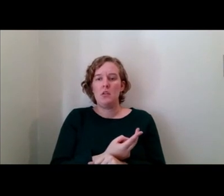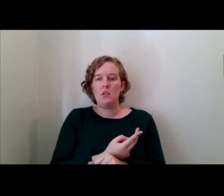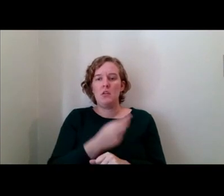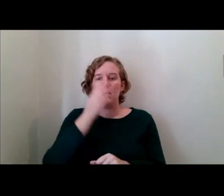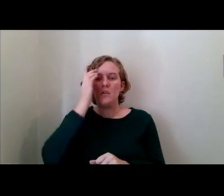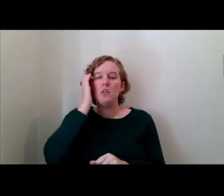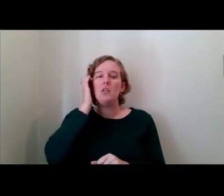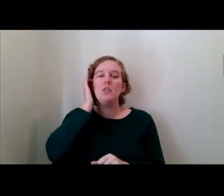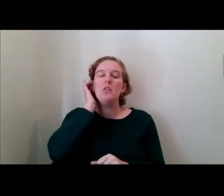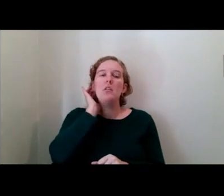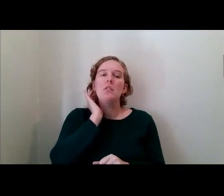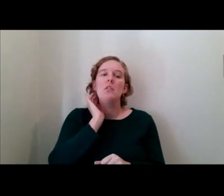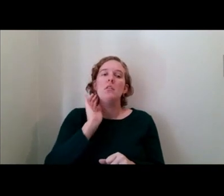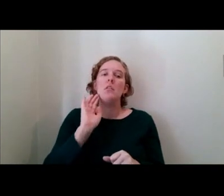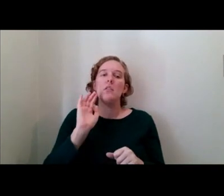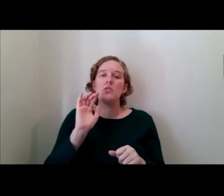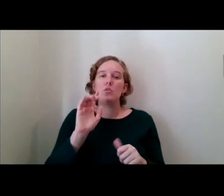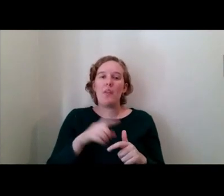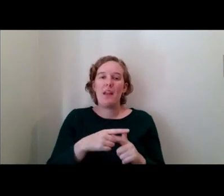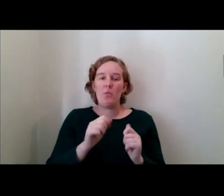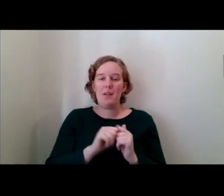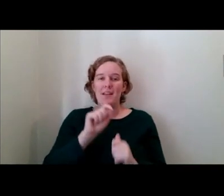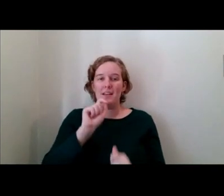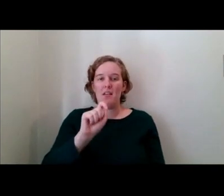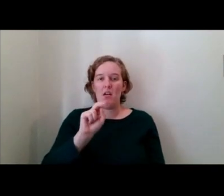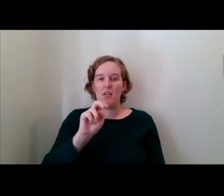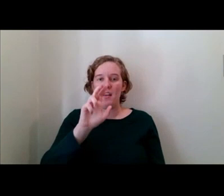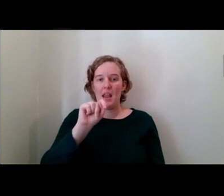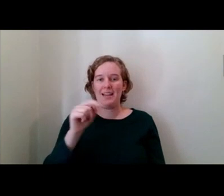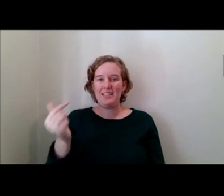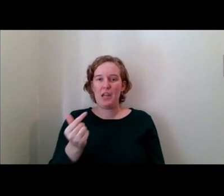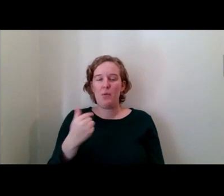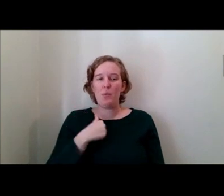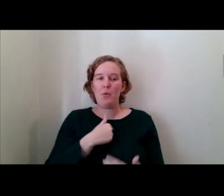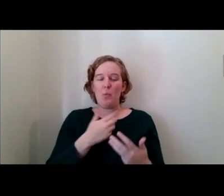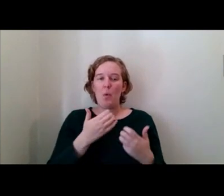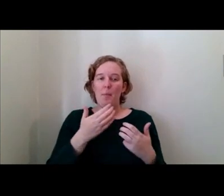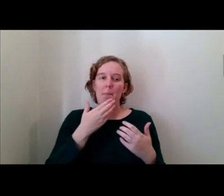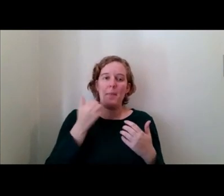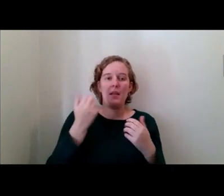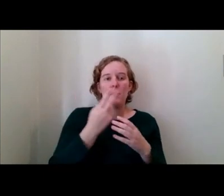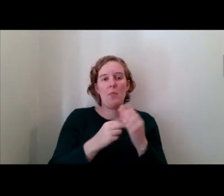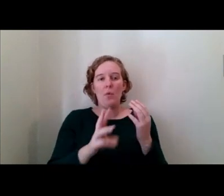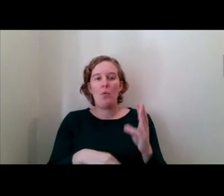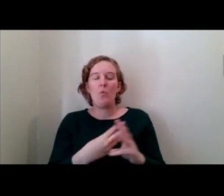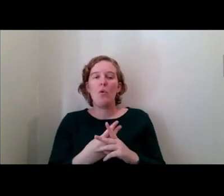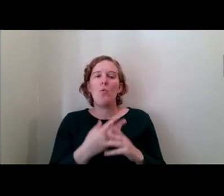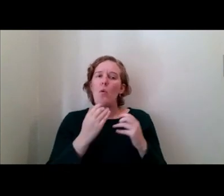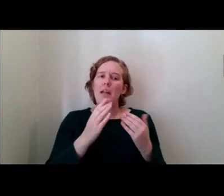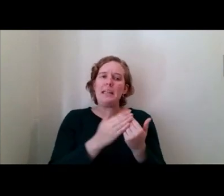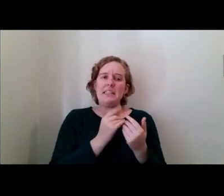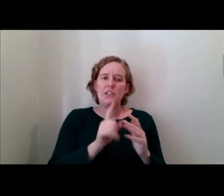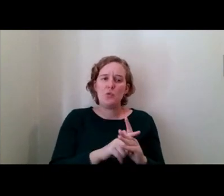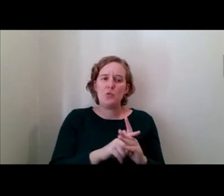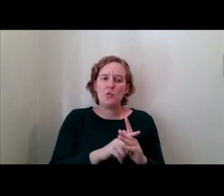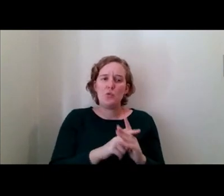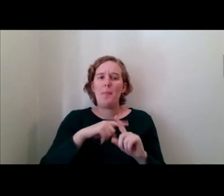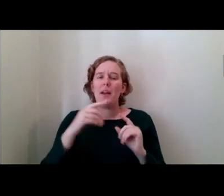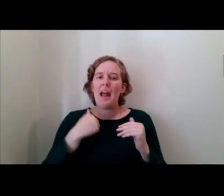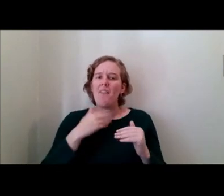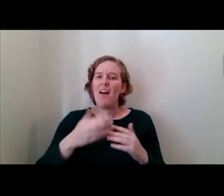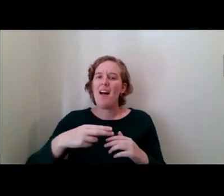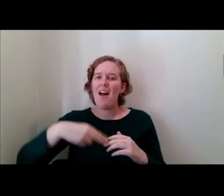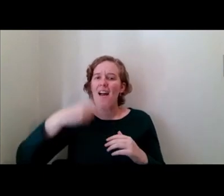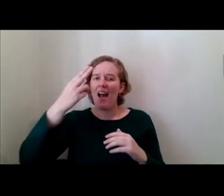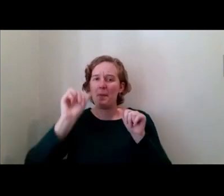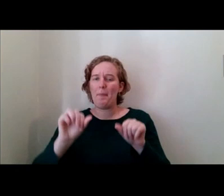best of both worlds. We wanted this very low threshold to get going, but quite a high ceiling. And I